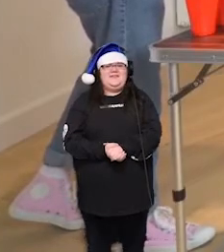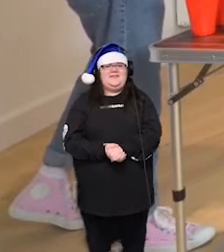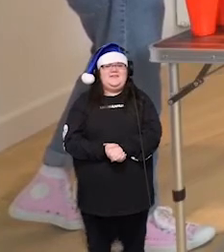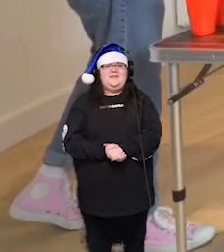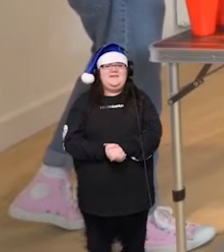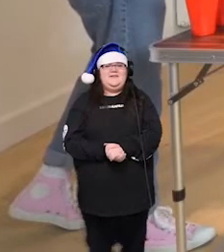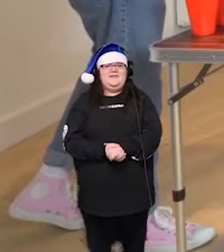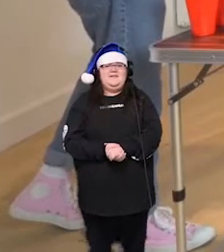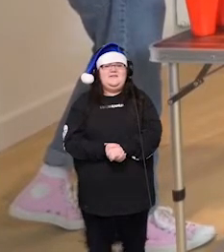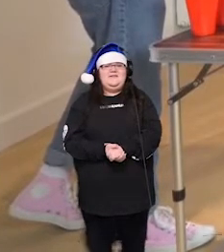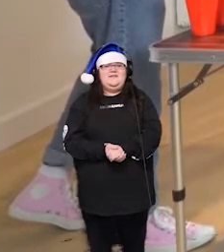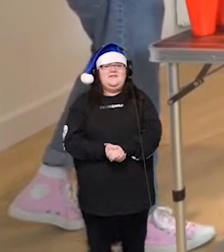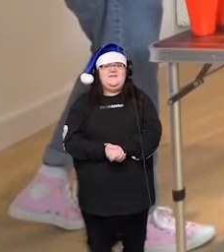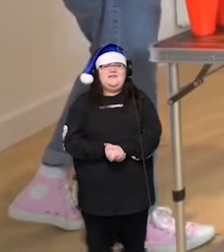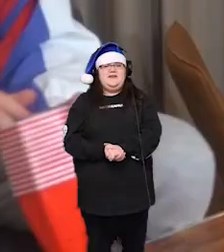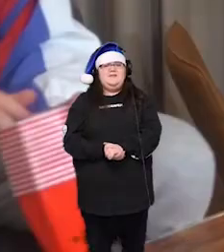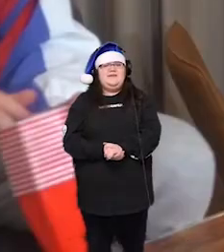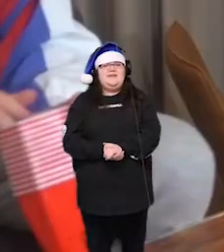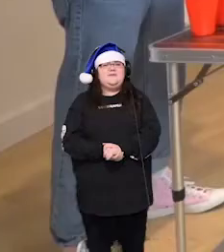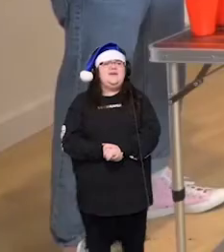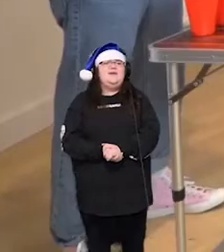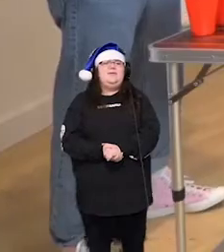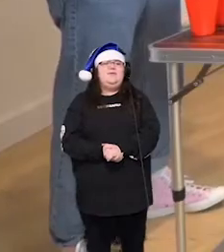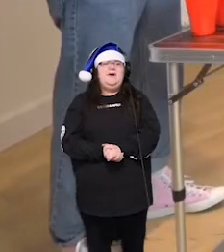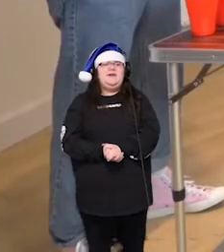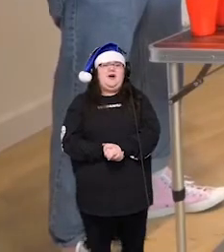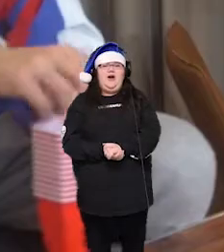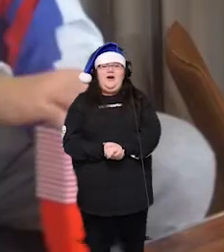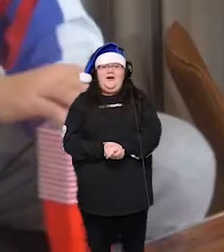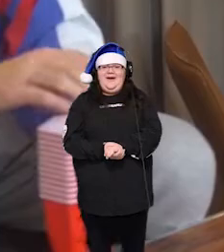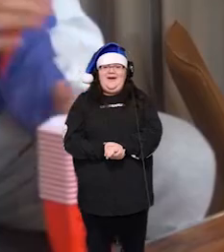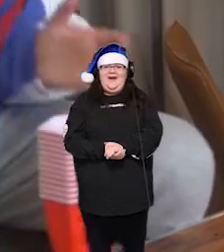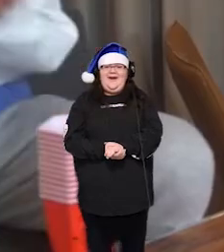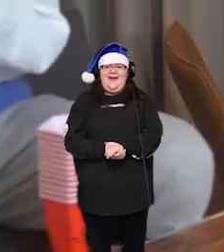It is! Why is it so flaccid? It really is, but...